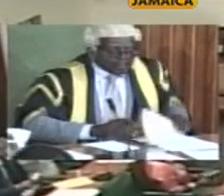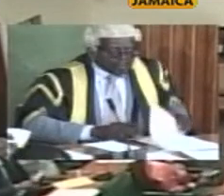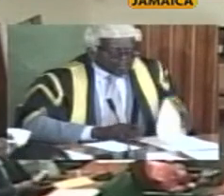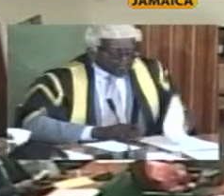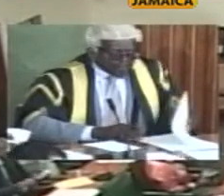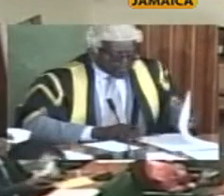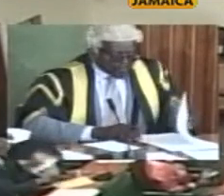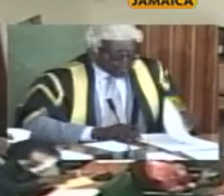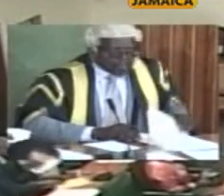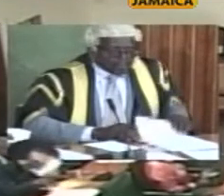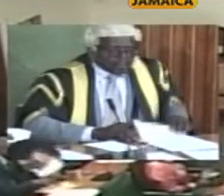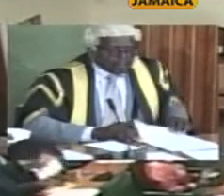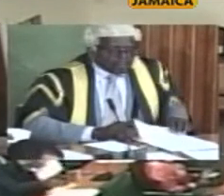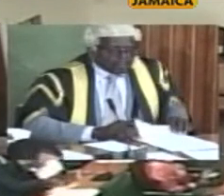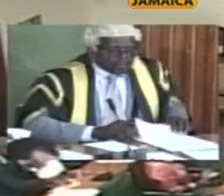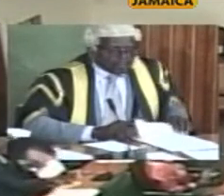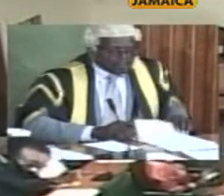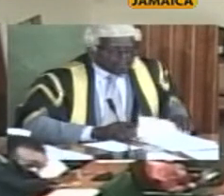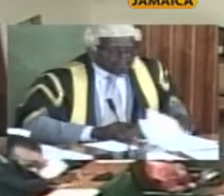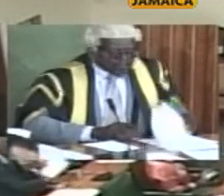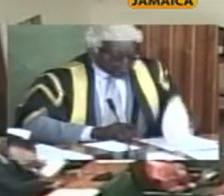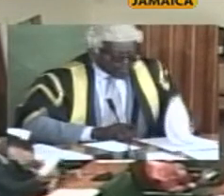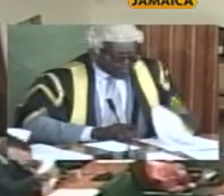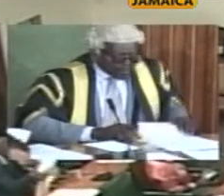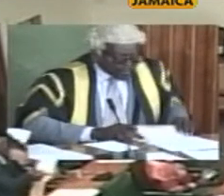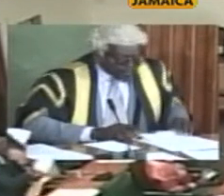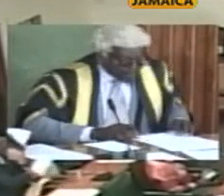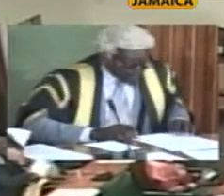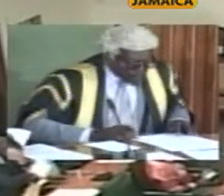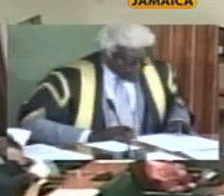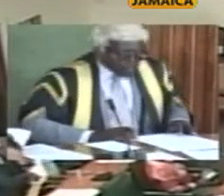I take the other two now. Yeah.